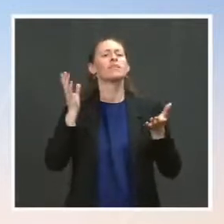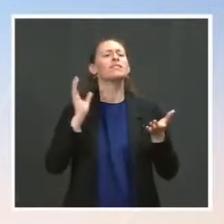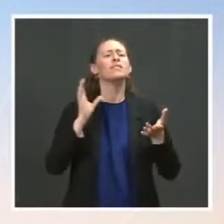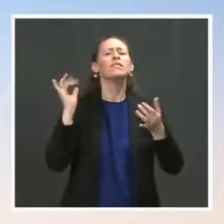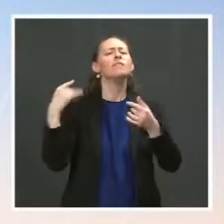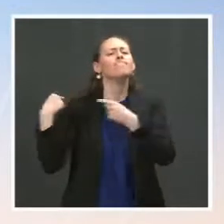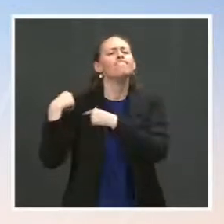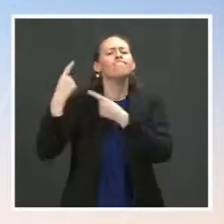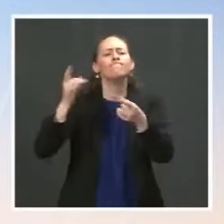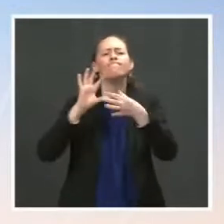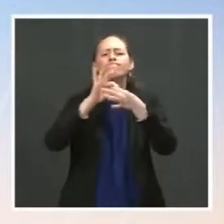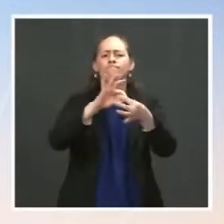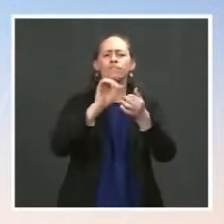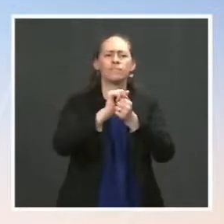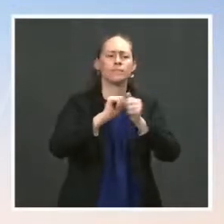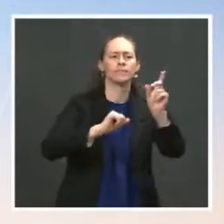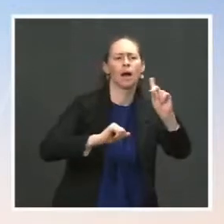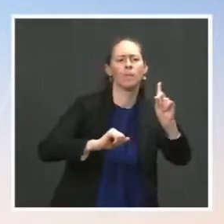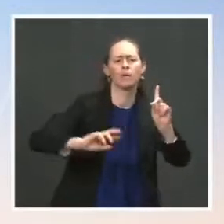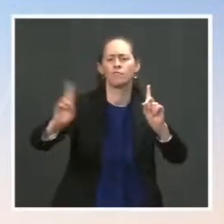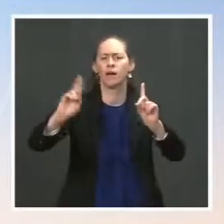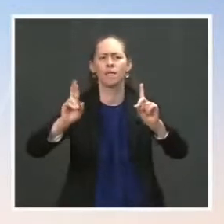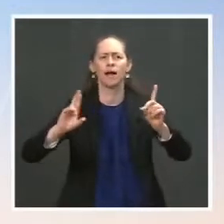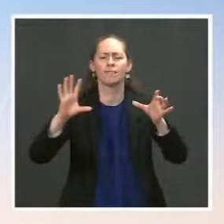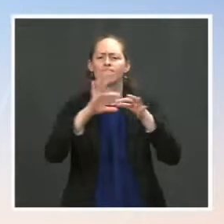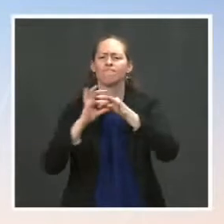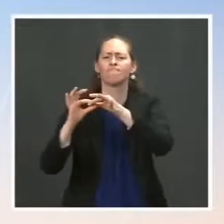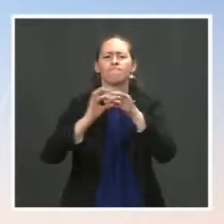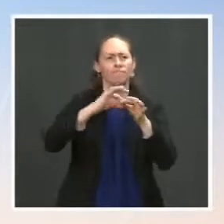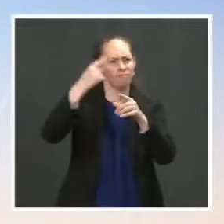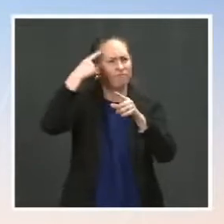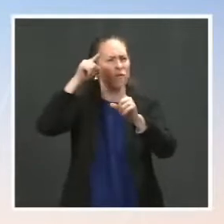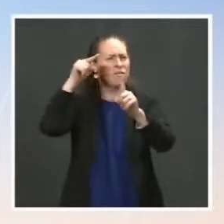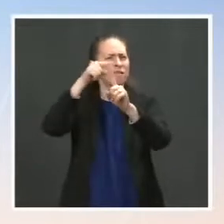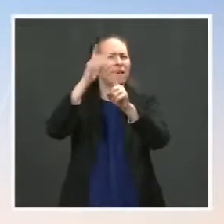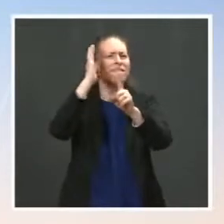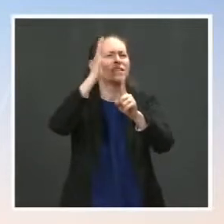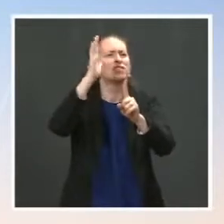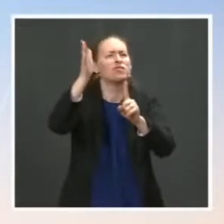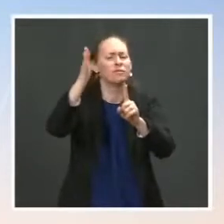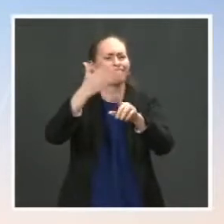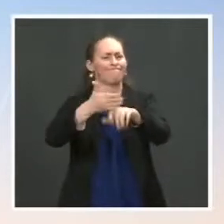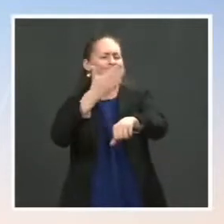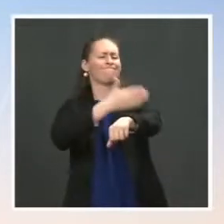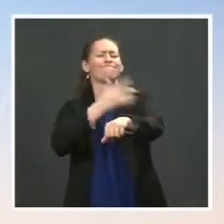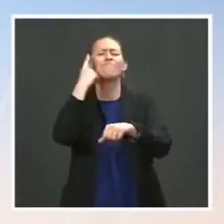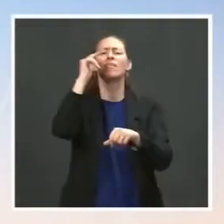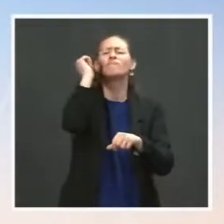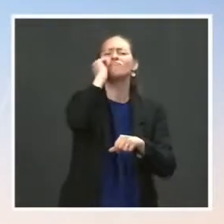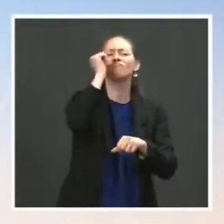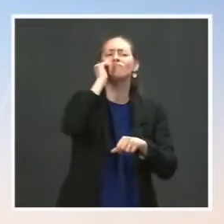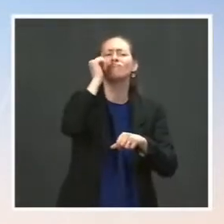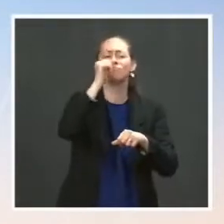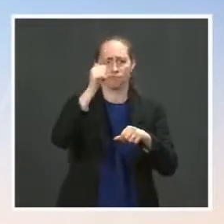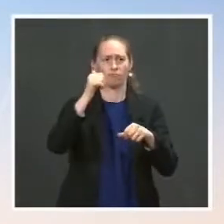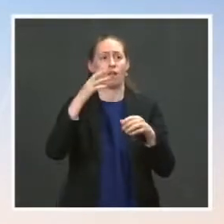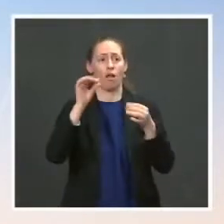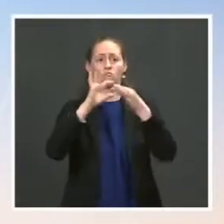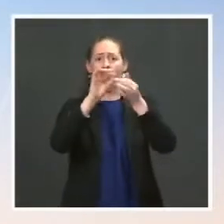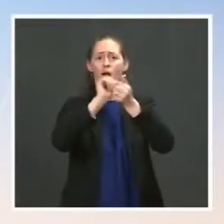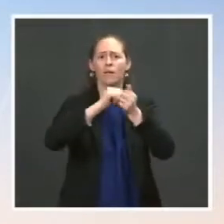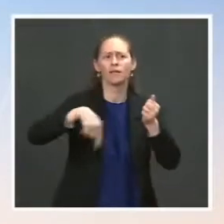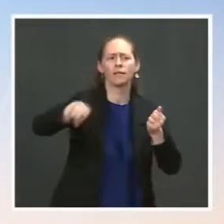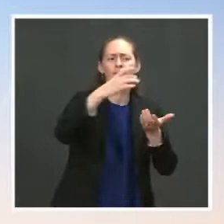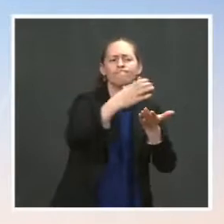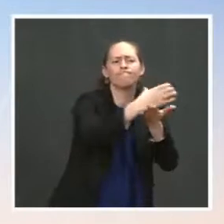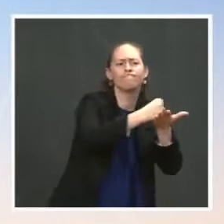transform the city's future and improve residents' everyday lives. Household income grew, poverty fell, unemployment was cut in half. He